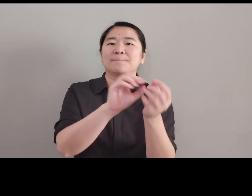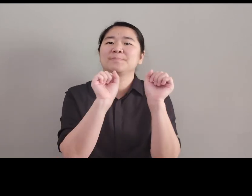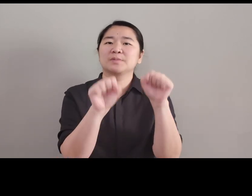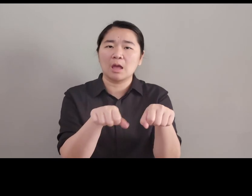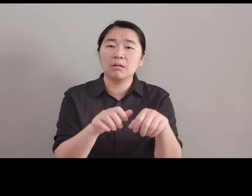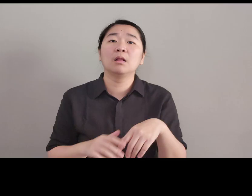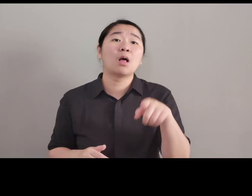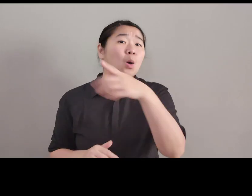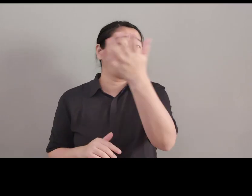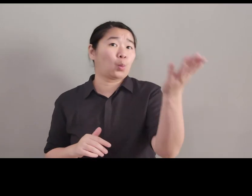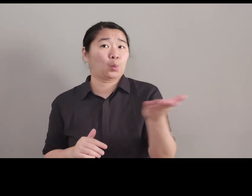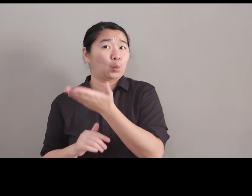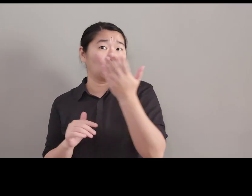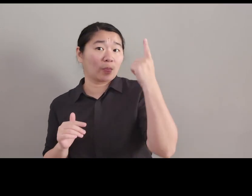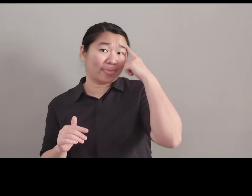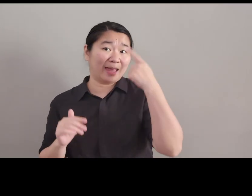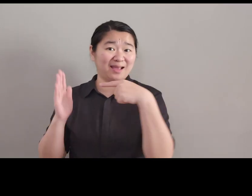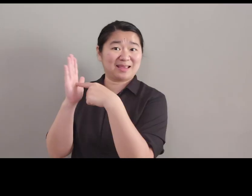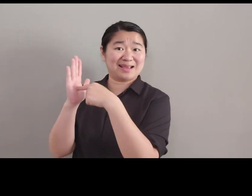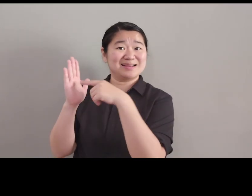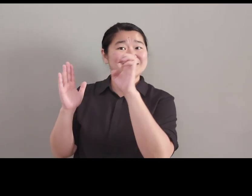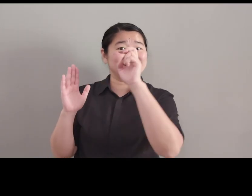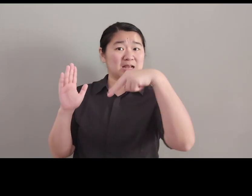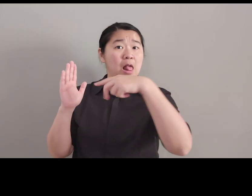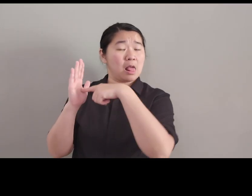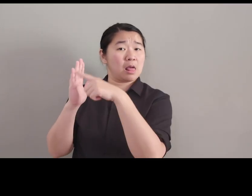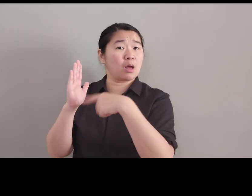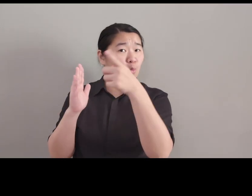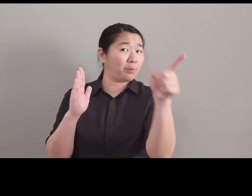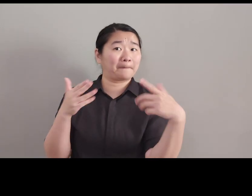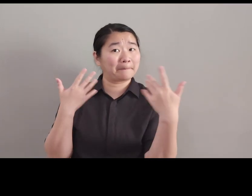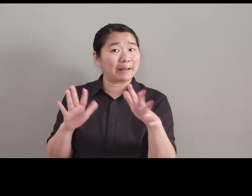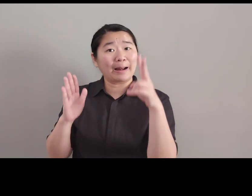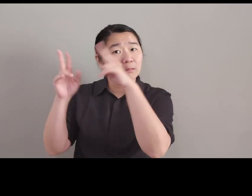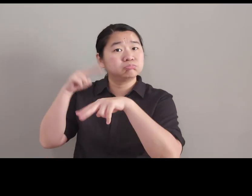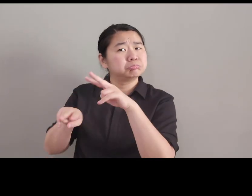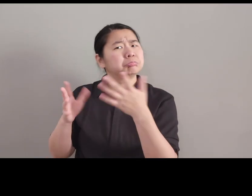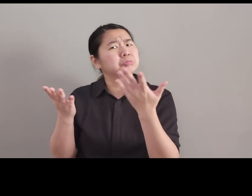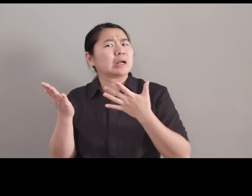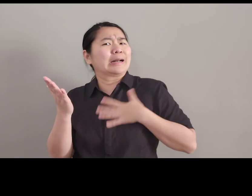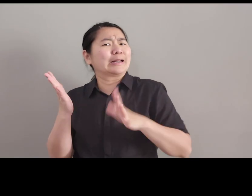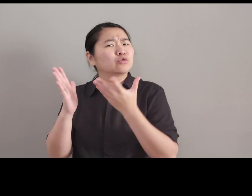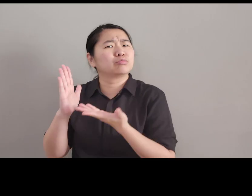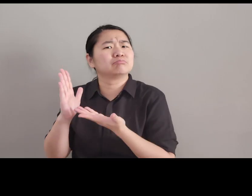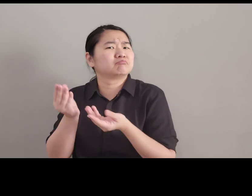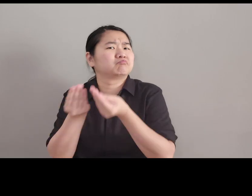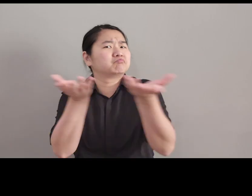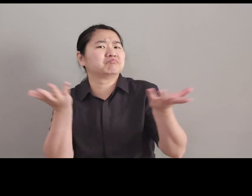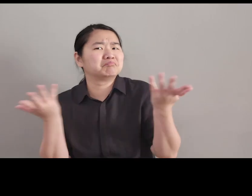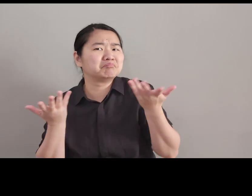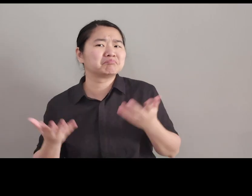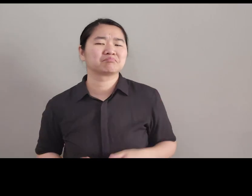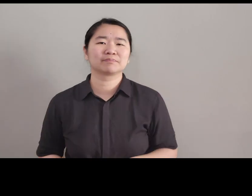that? Yeah, I think everyone has needs to learn it somehow, and if some people find it helpful to do that